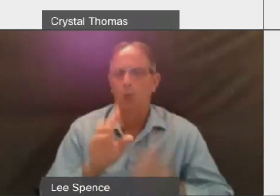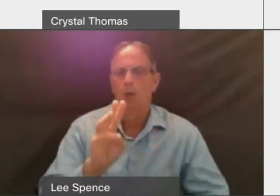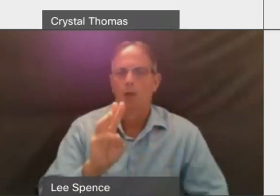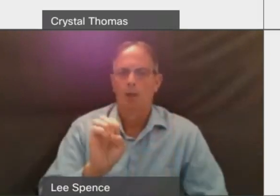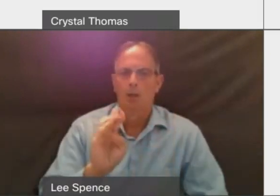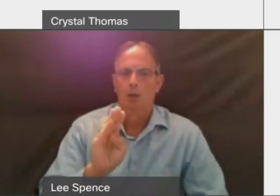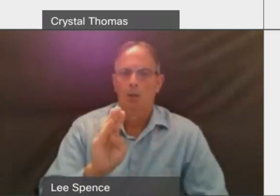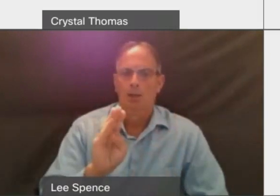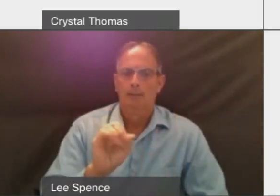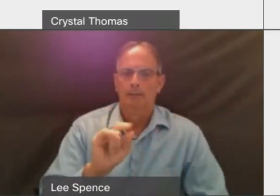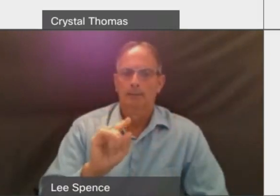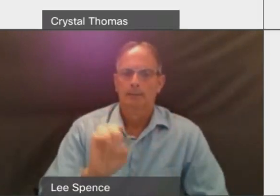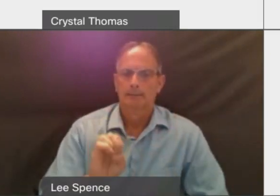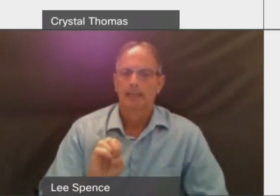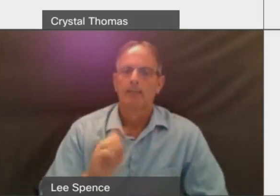Monday.